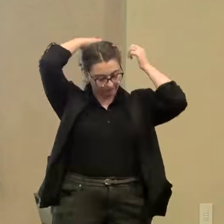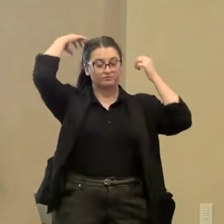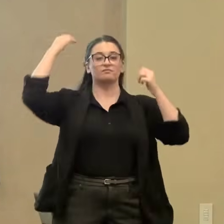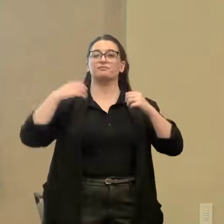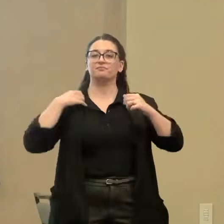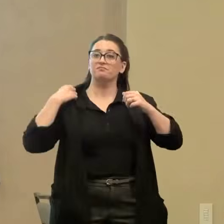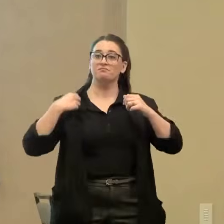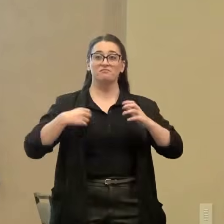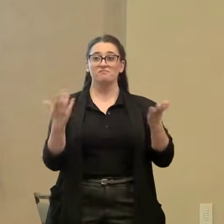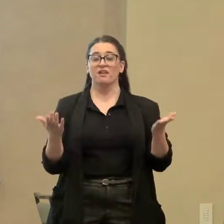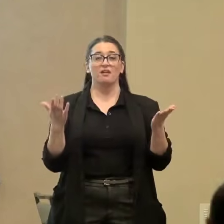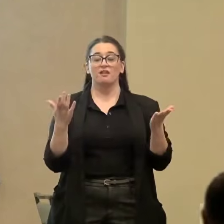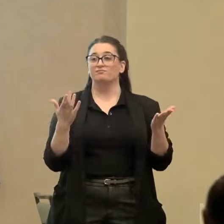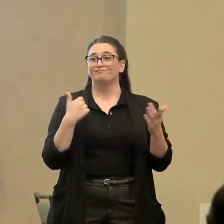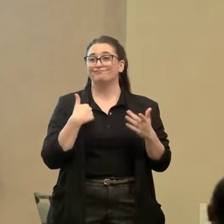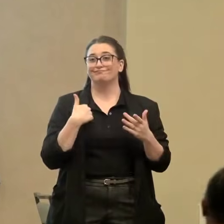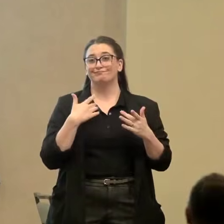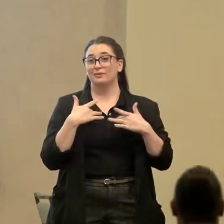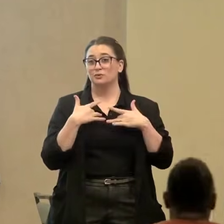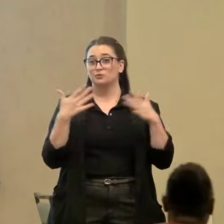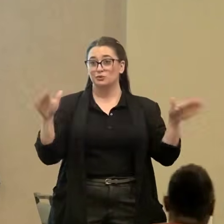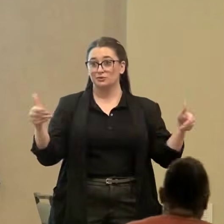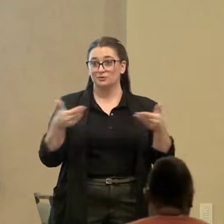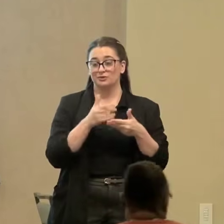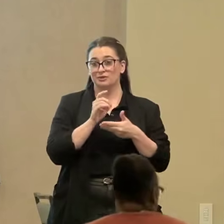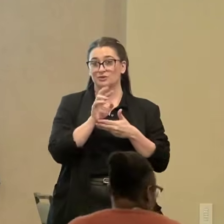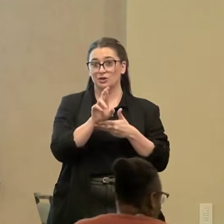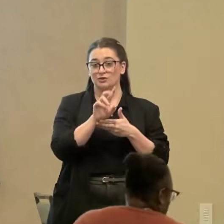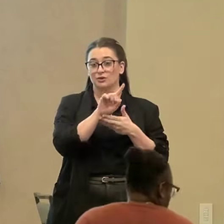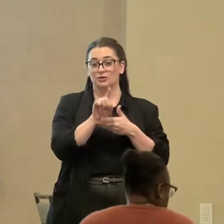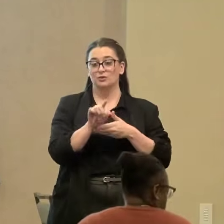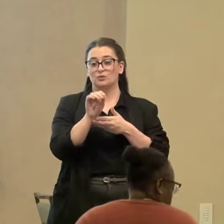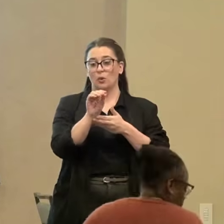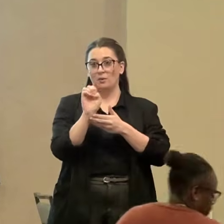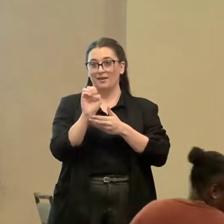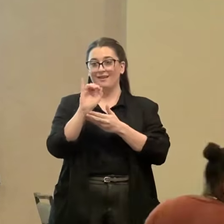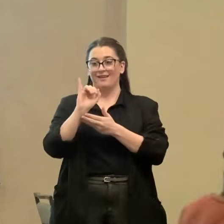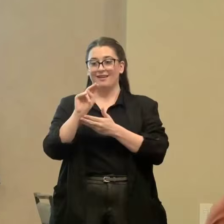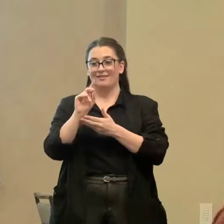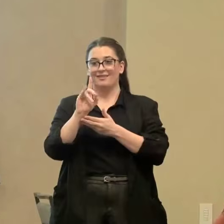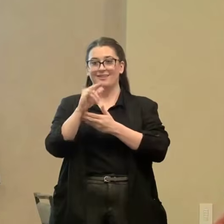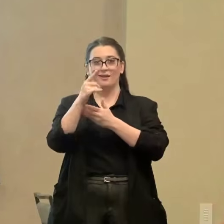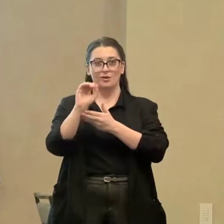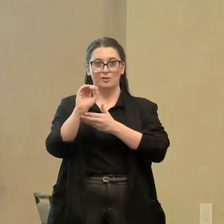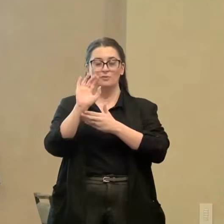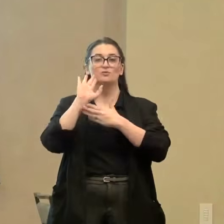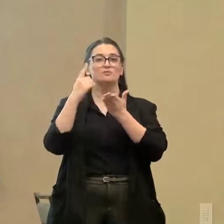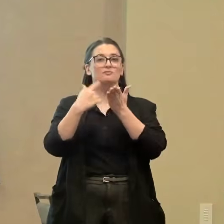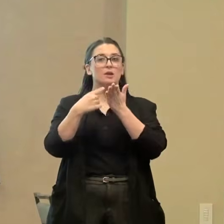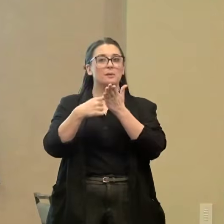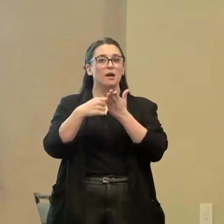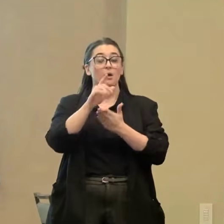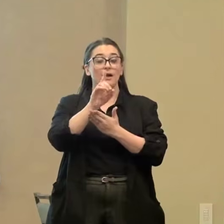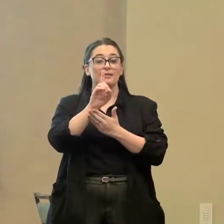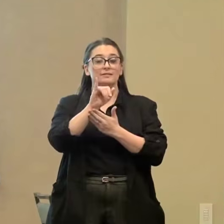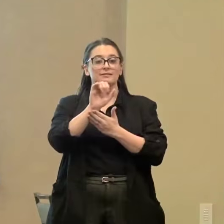Okay, I have the pleasure to introduce Dr. Zoe Indigo, who will be talking about decoding discoid